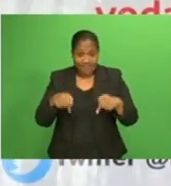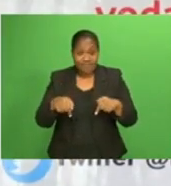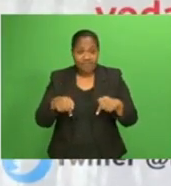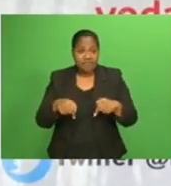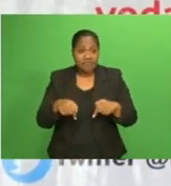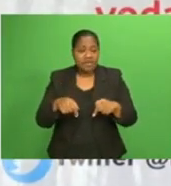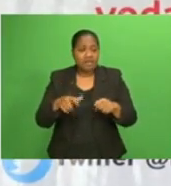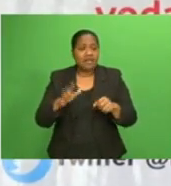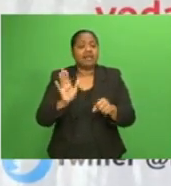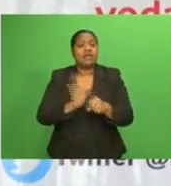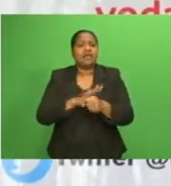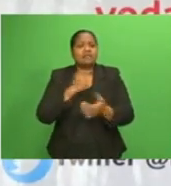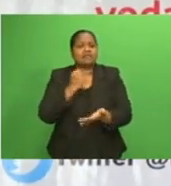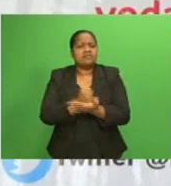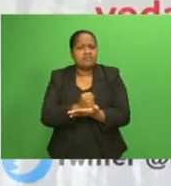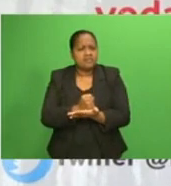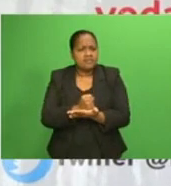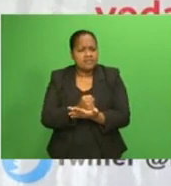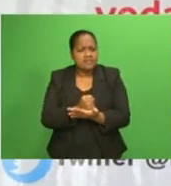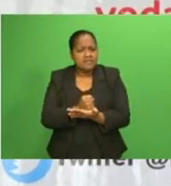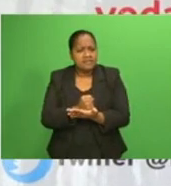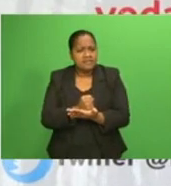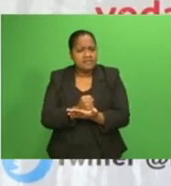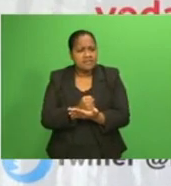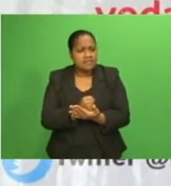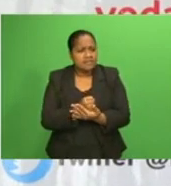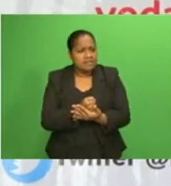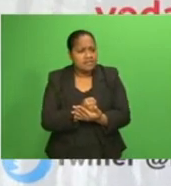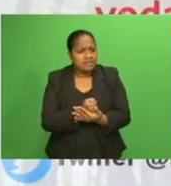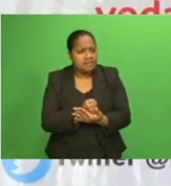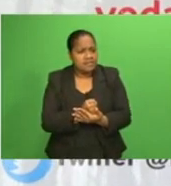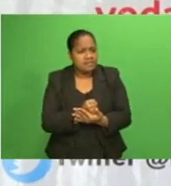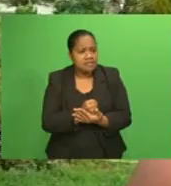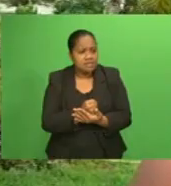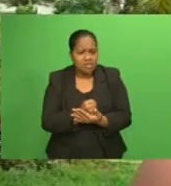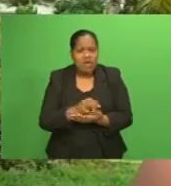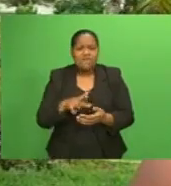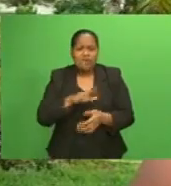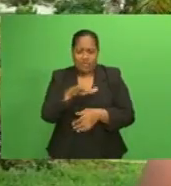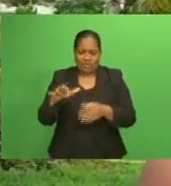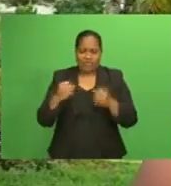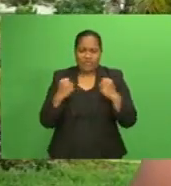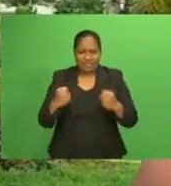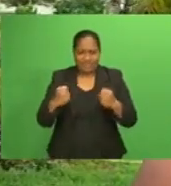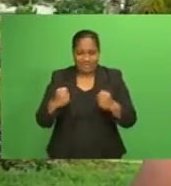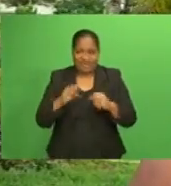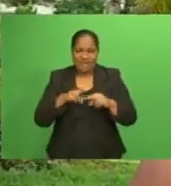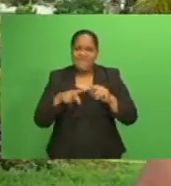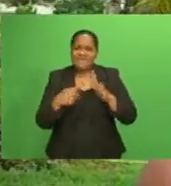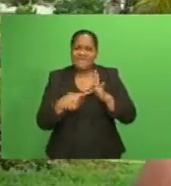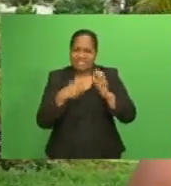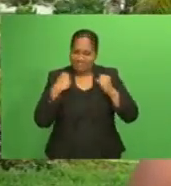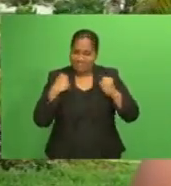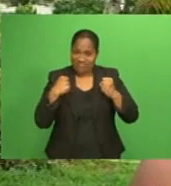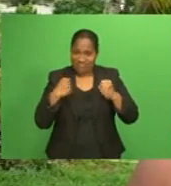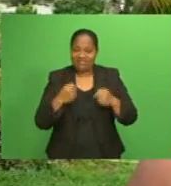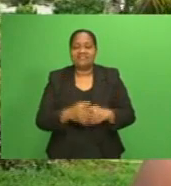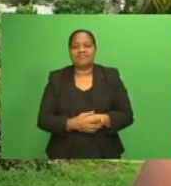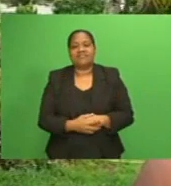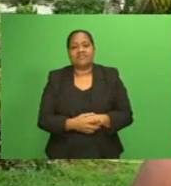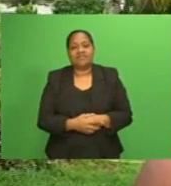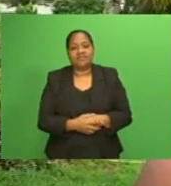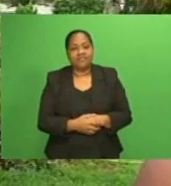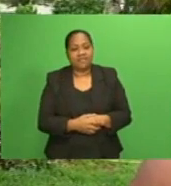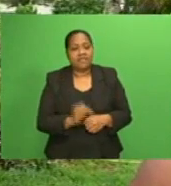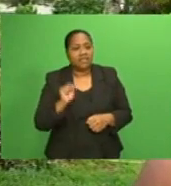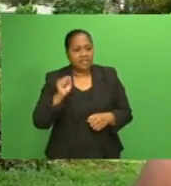sure that they're able to keep fit. A lot of exercises are following the previous